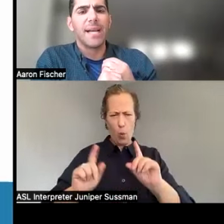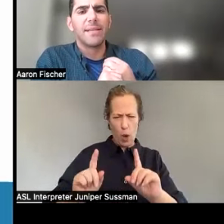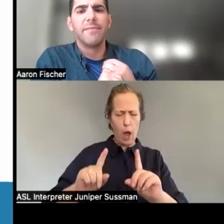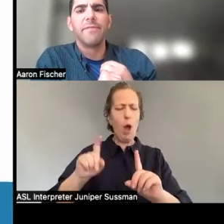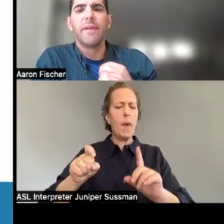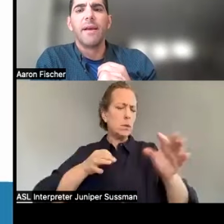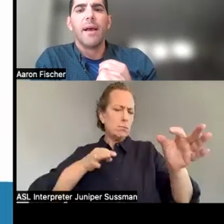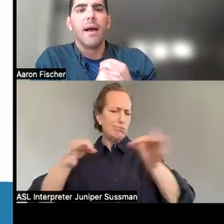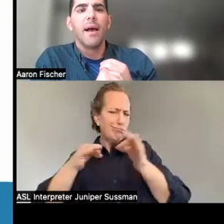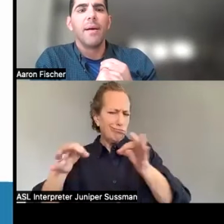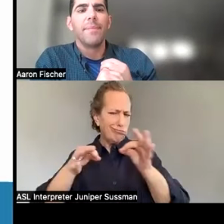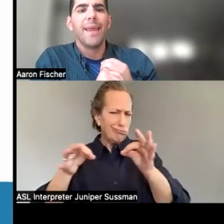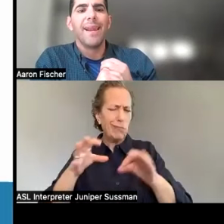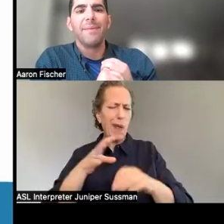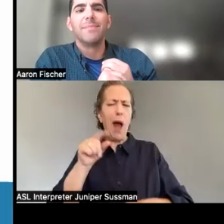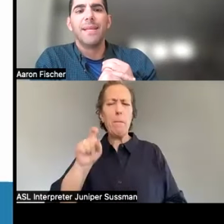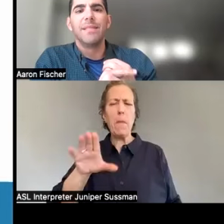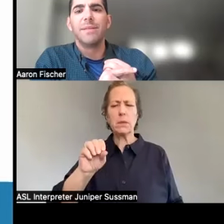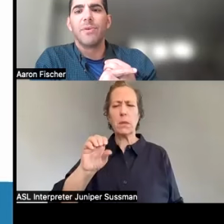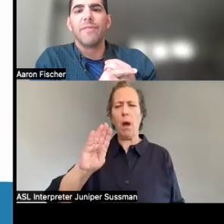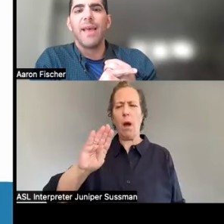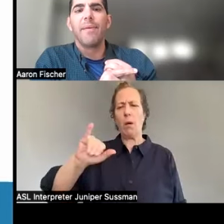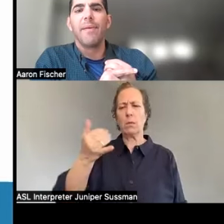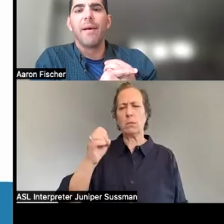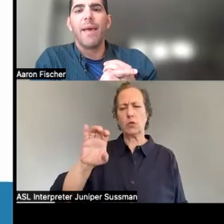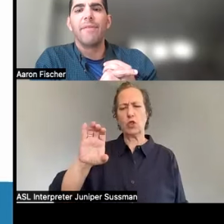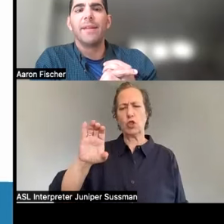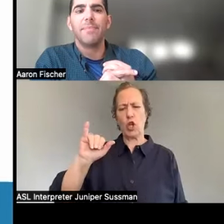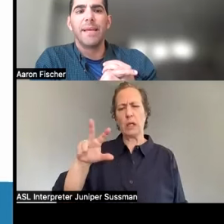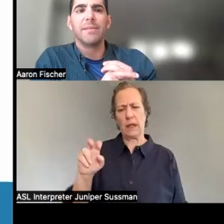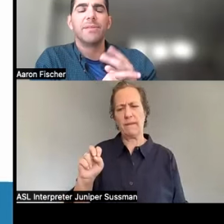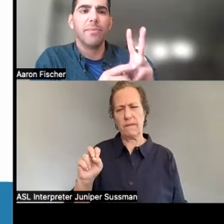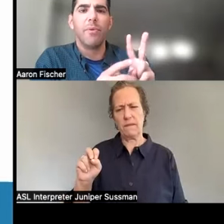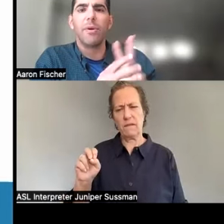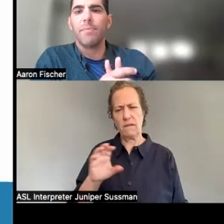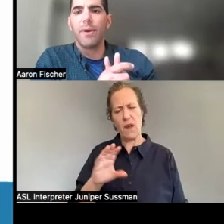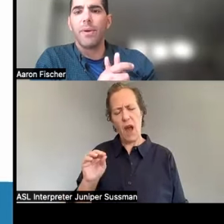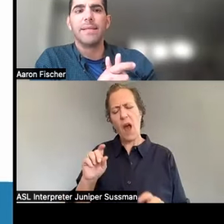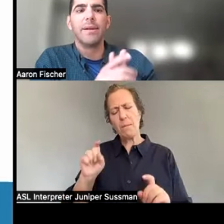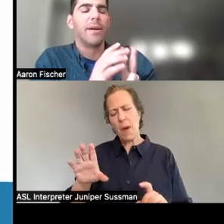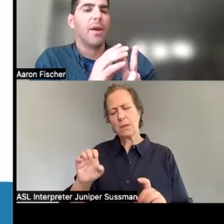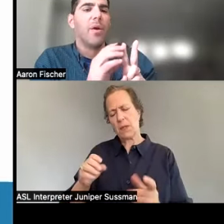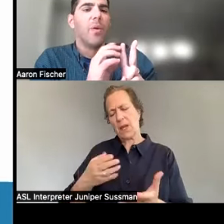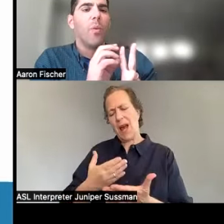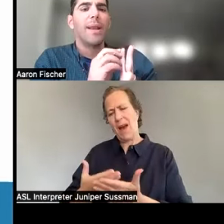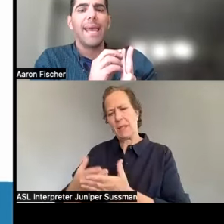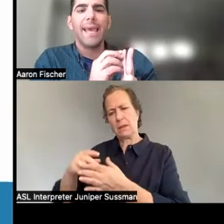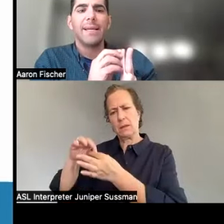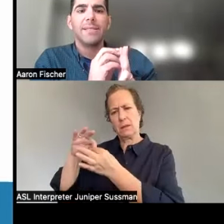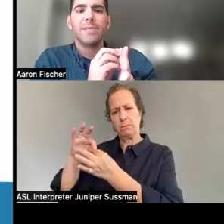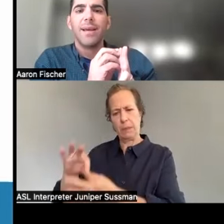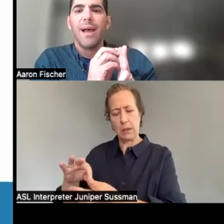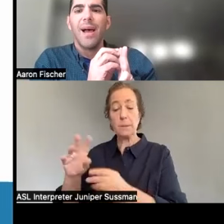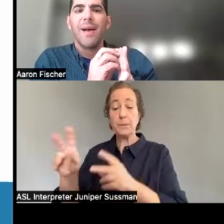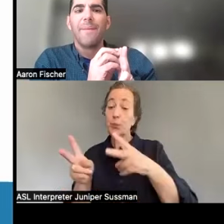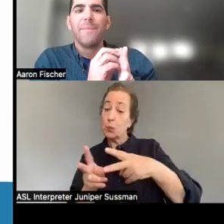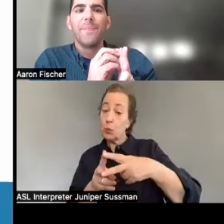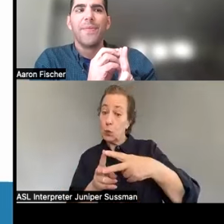be objective, and it needs to be sort of evidence-based. Two important points here. One